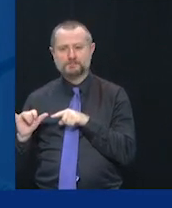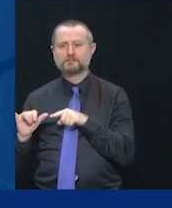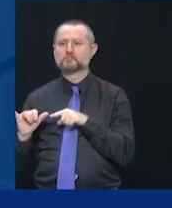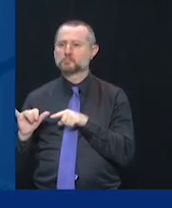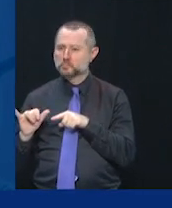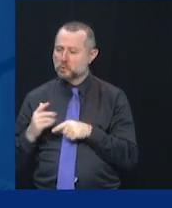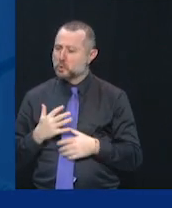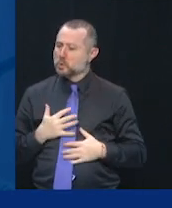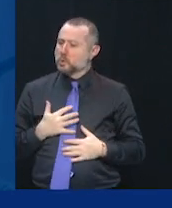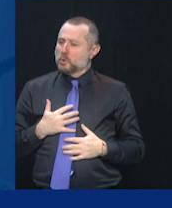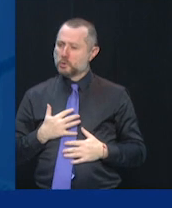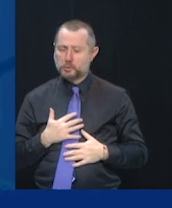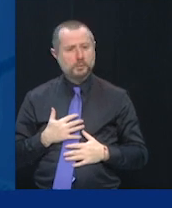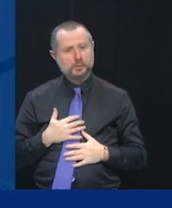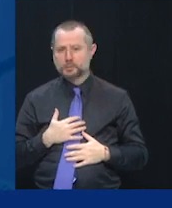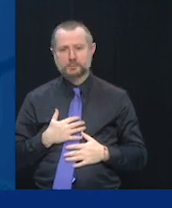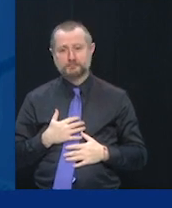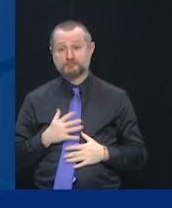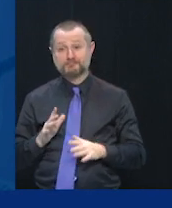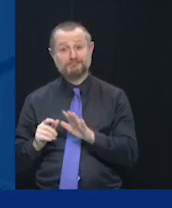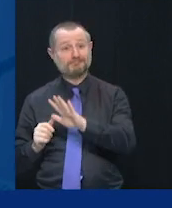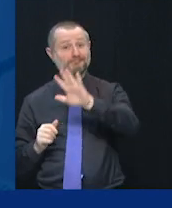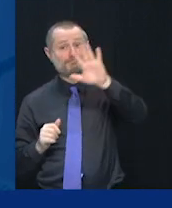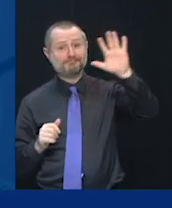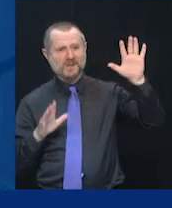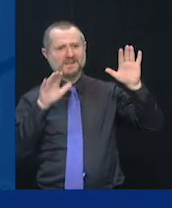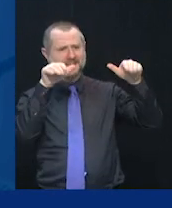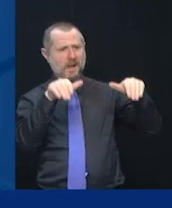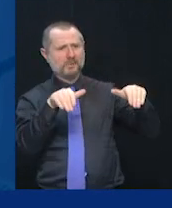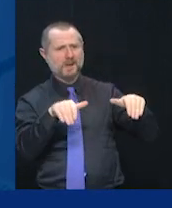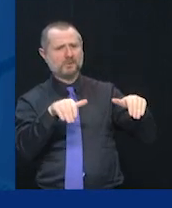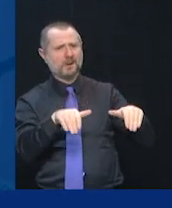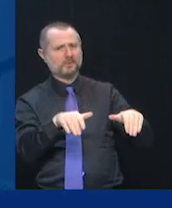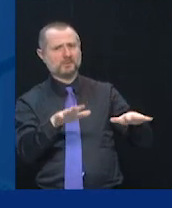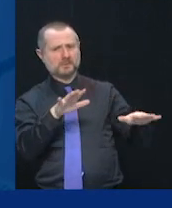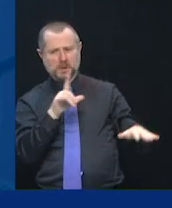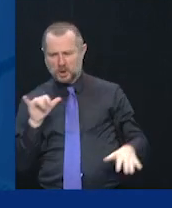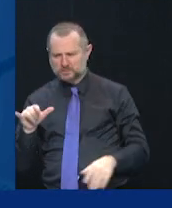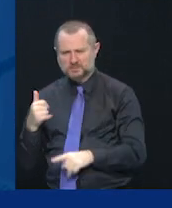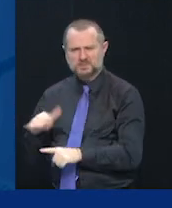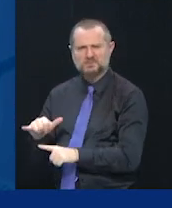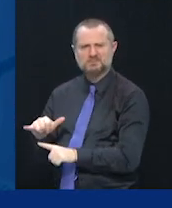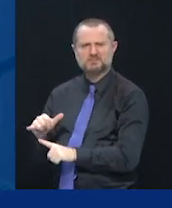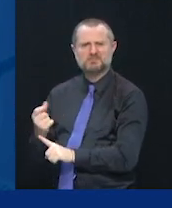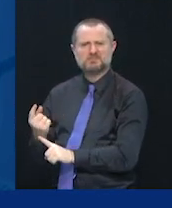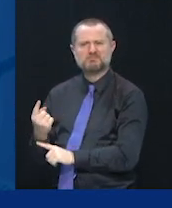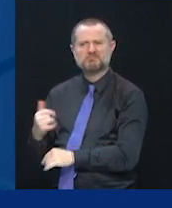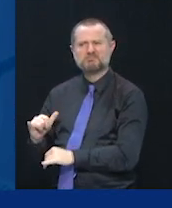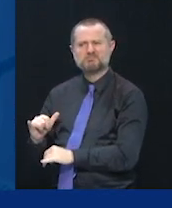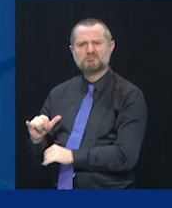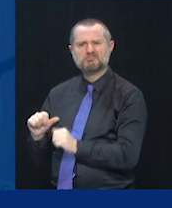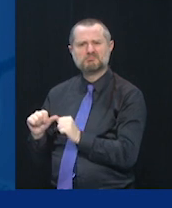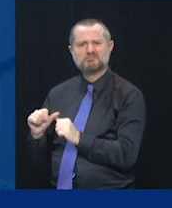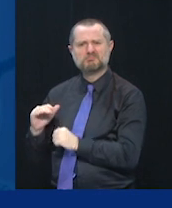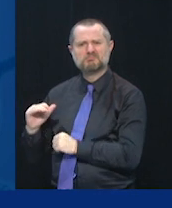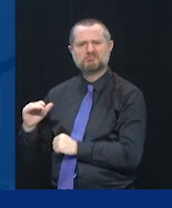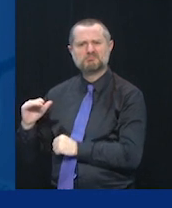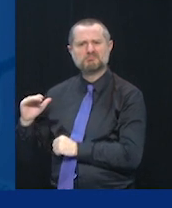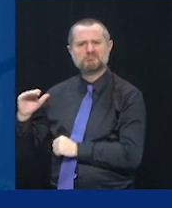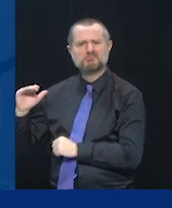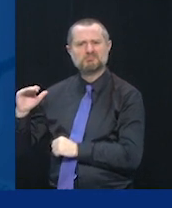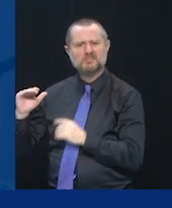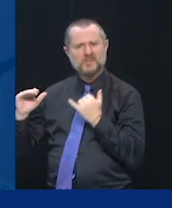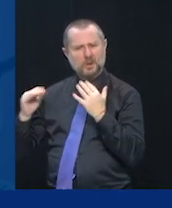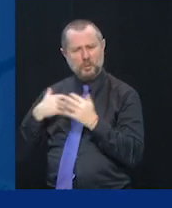Every part of the state is down. This is, again, we target the highest percentages,